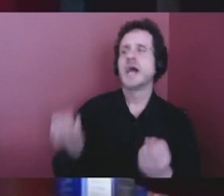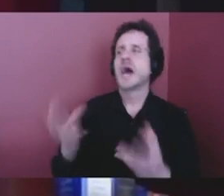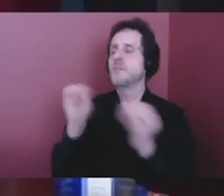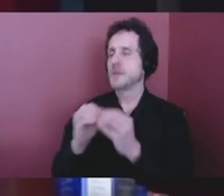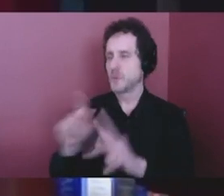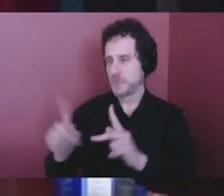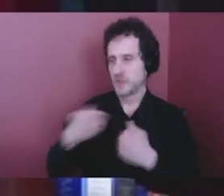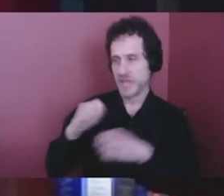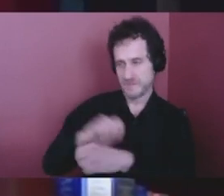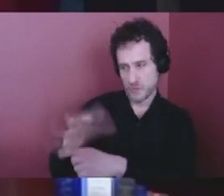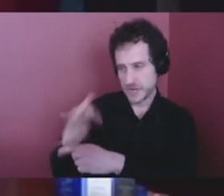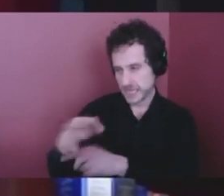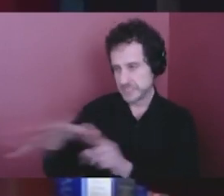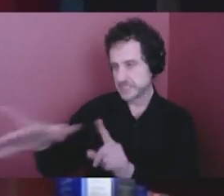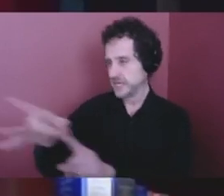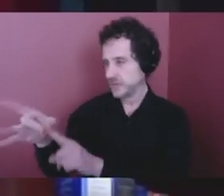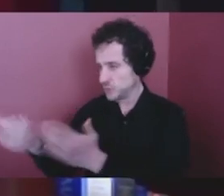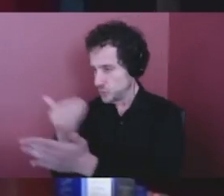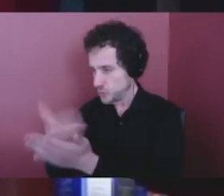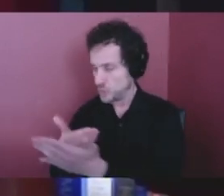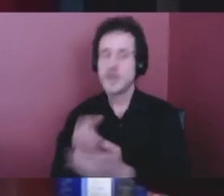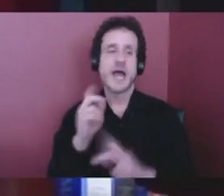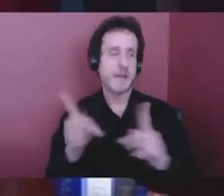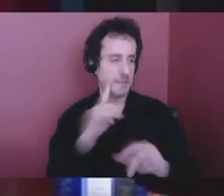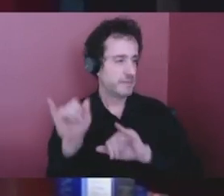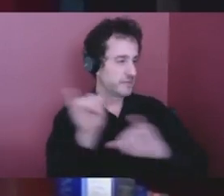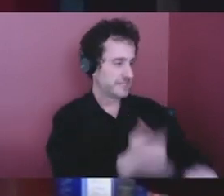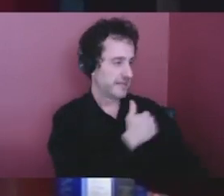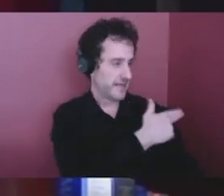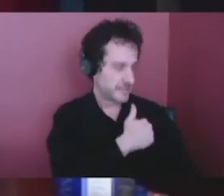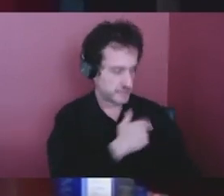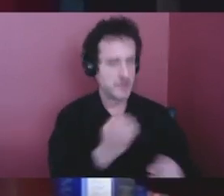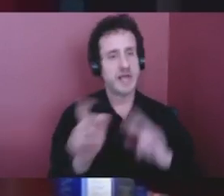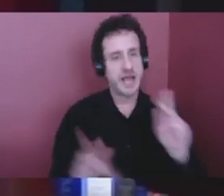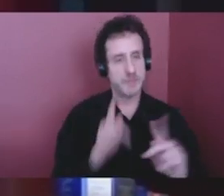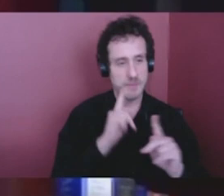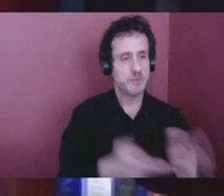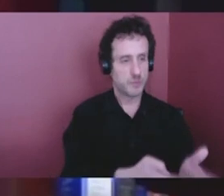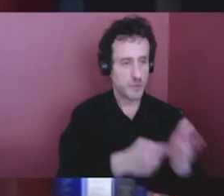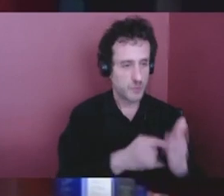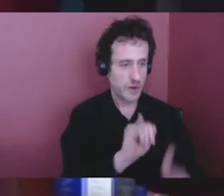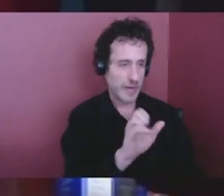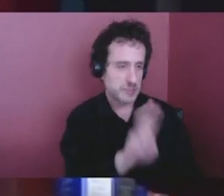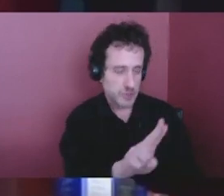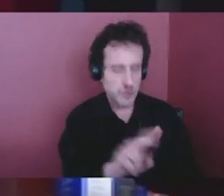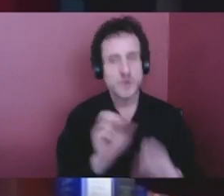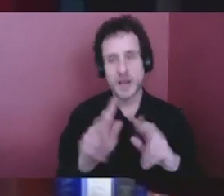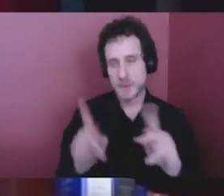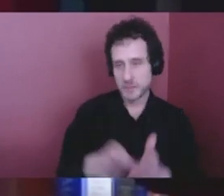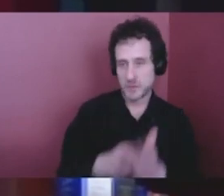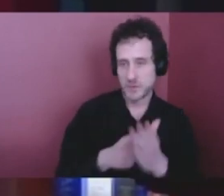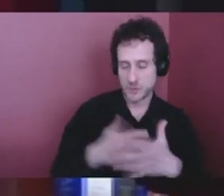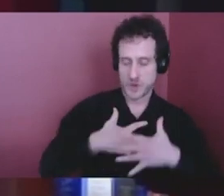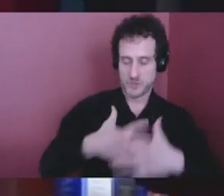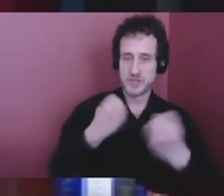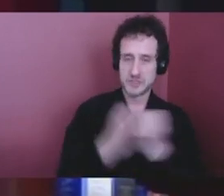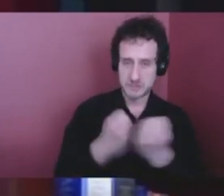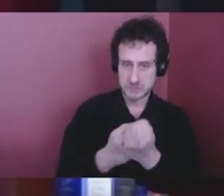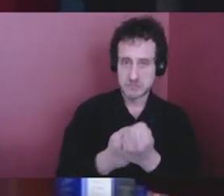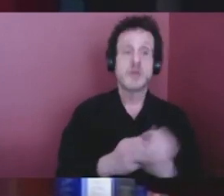the hospital or how many cases were tested positive, the better their ability to project future